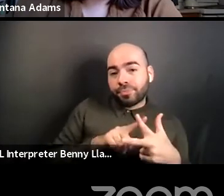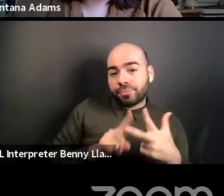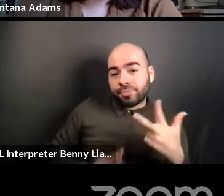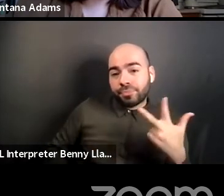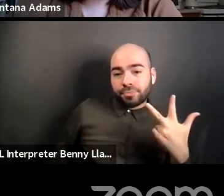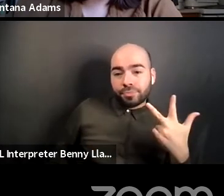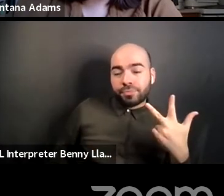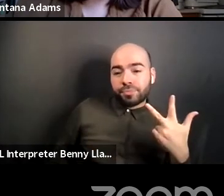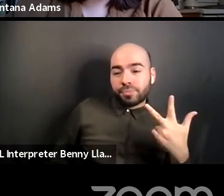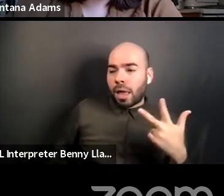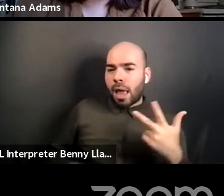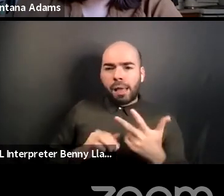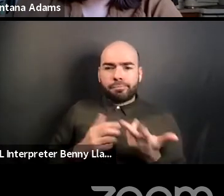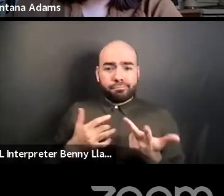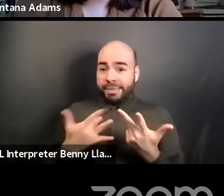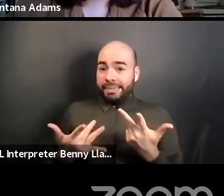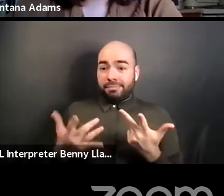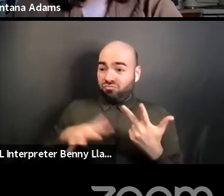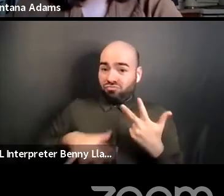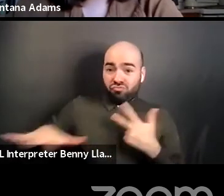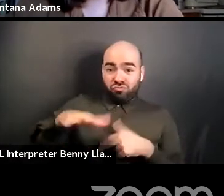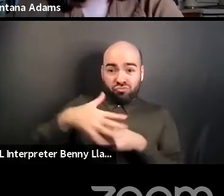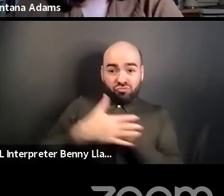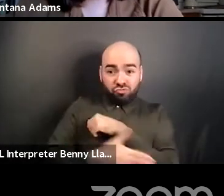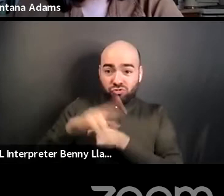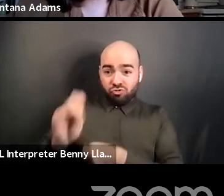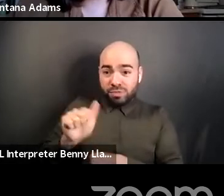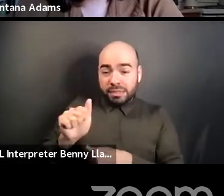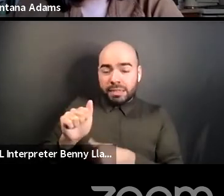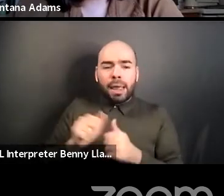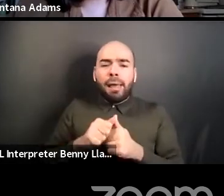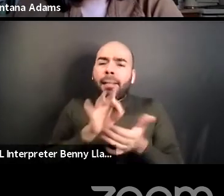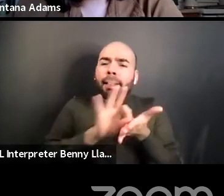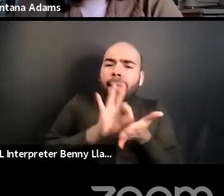So with that being said,